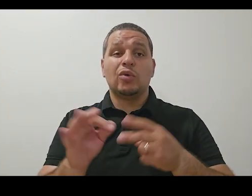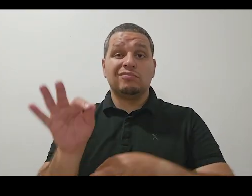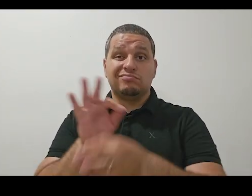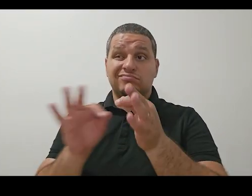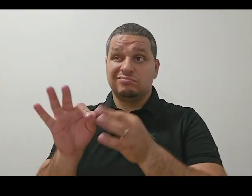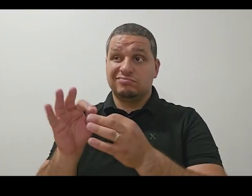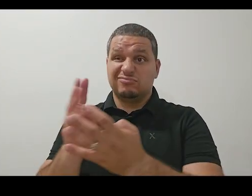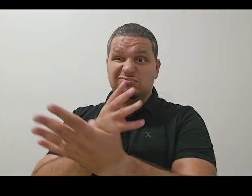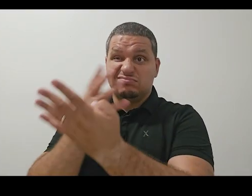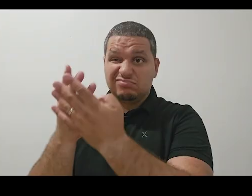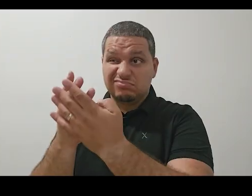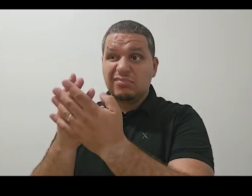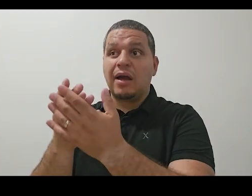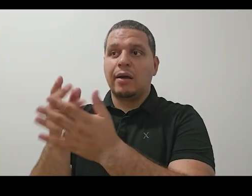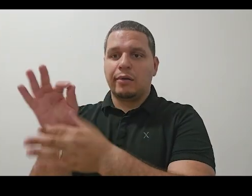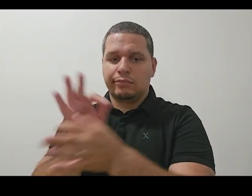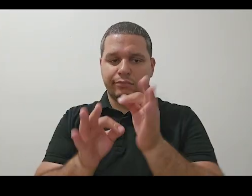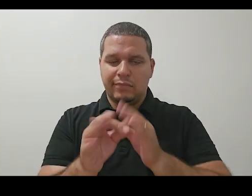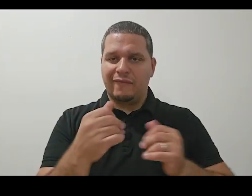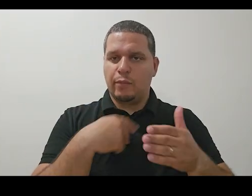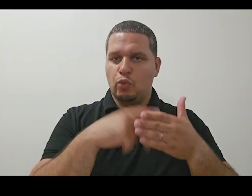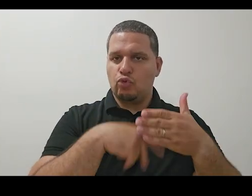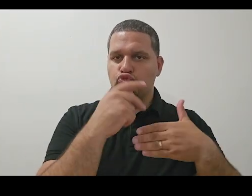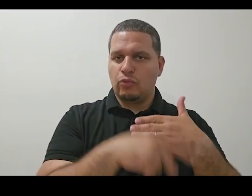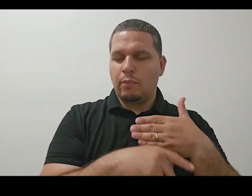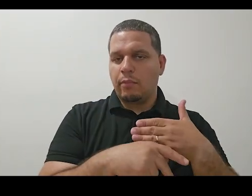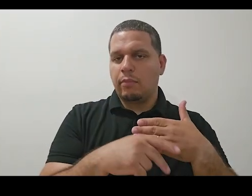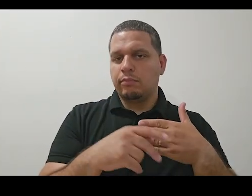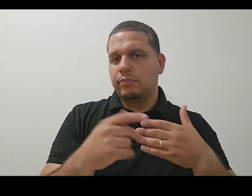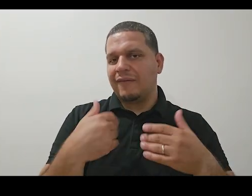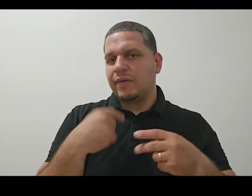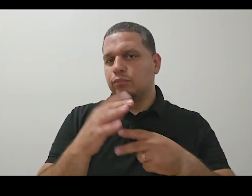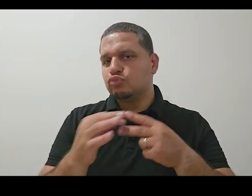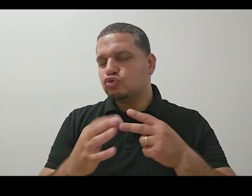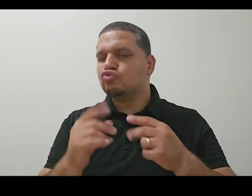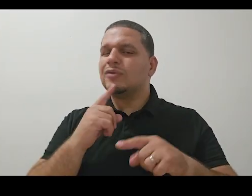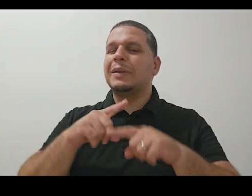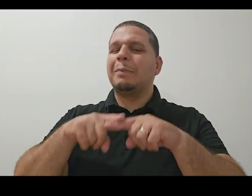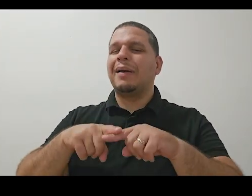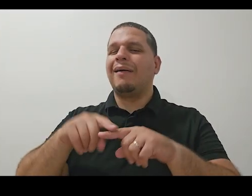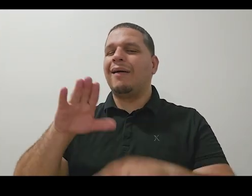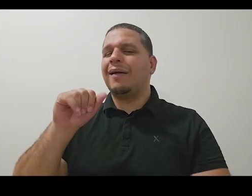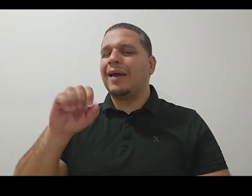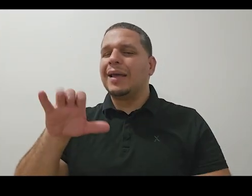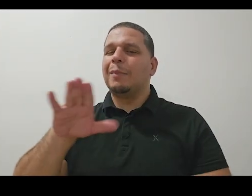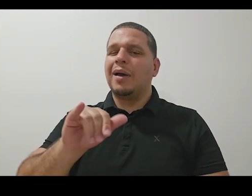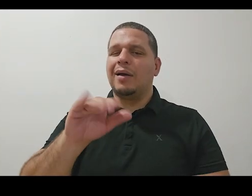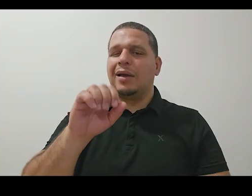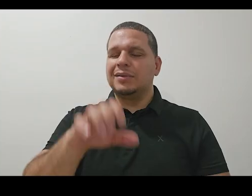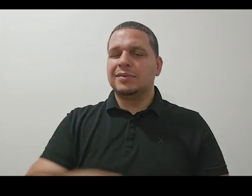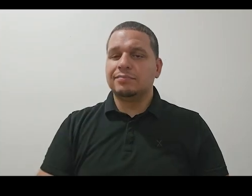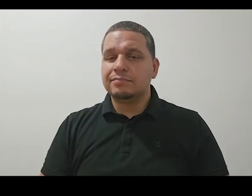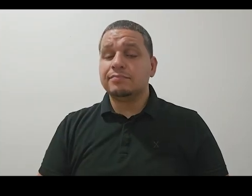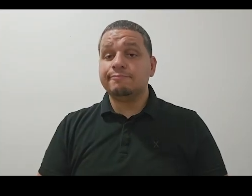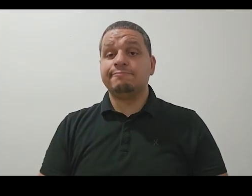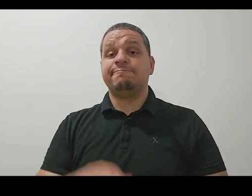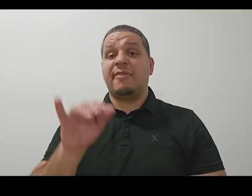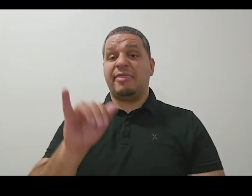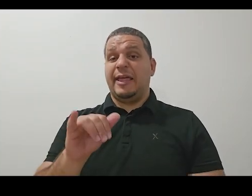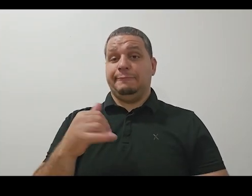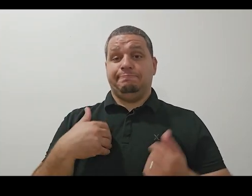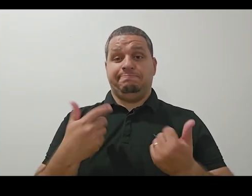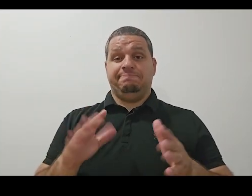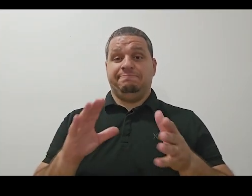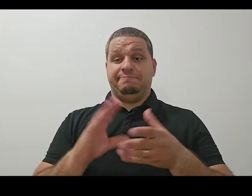someone for whatever situation. And it depends case by case. And with that, I